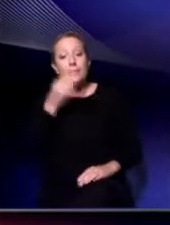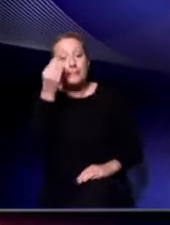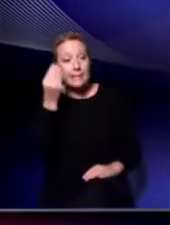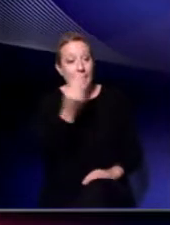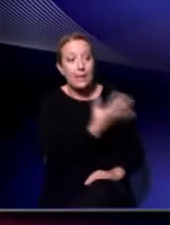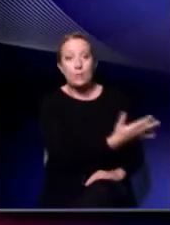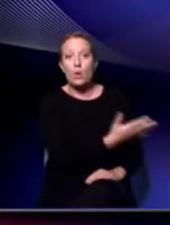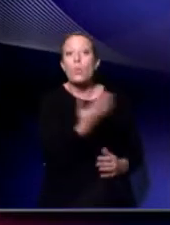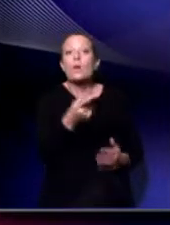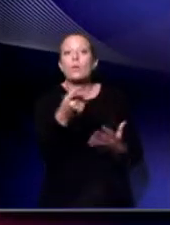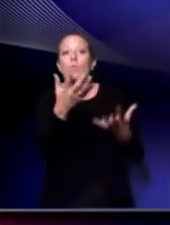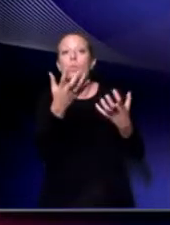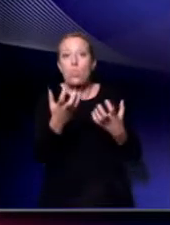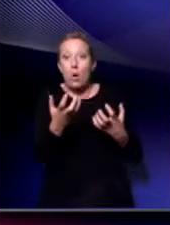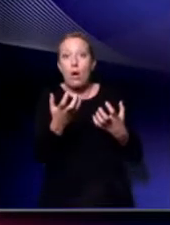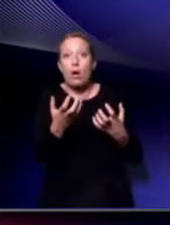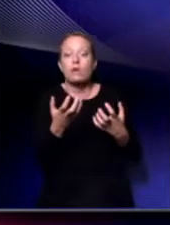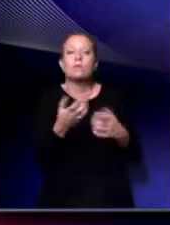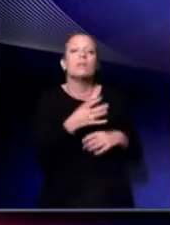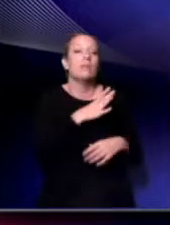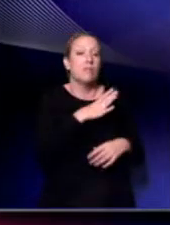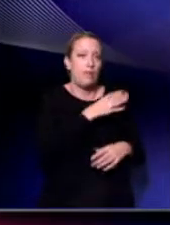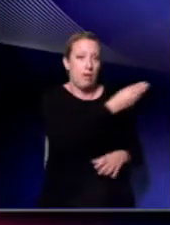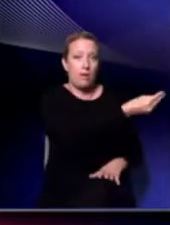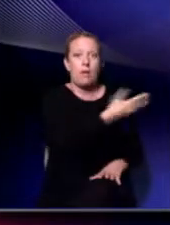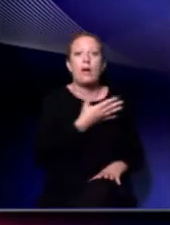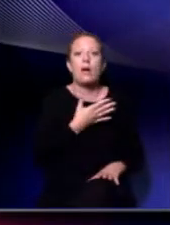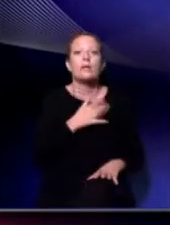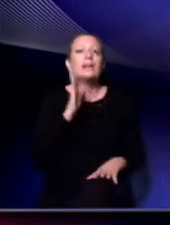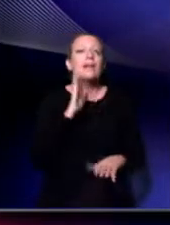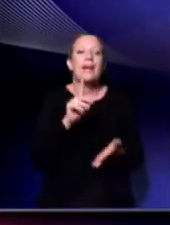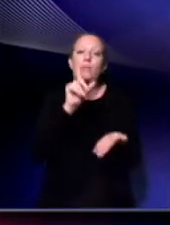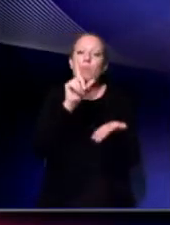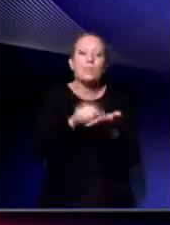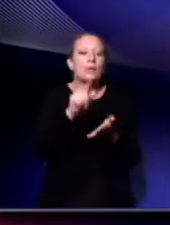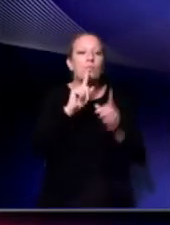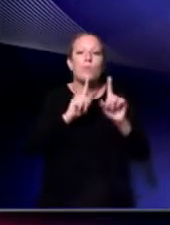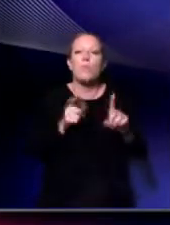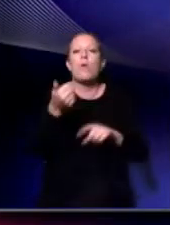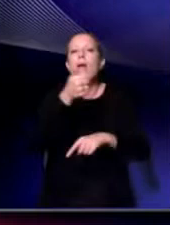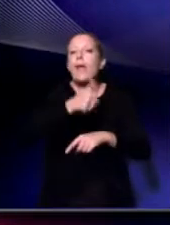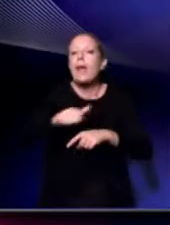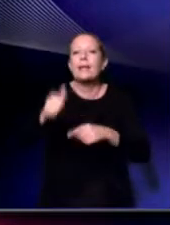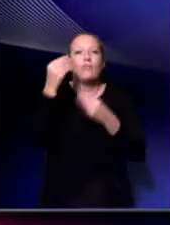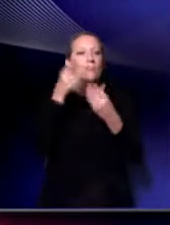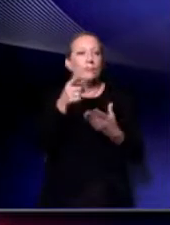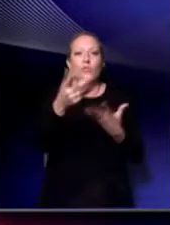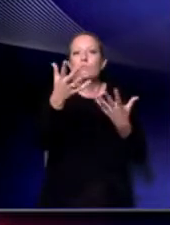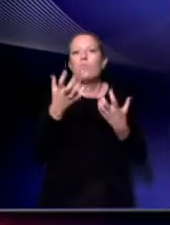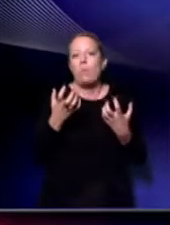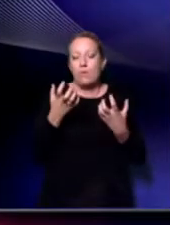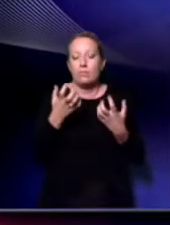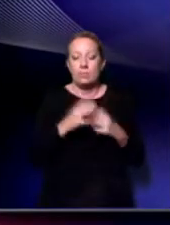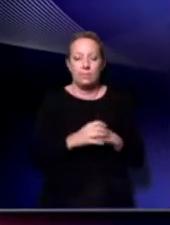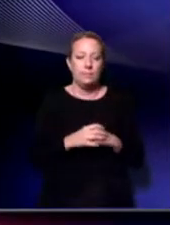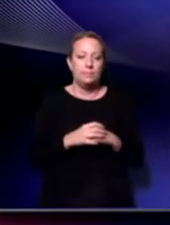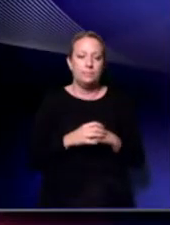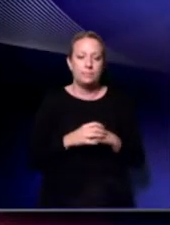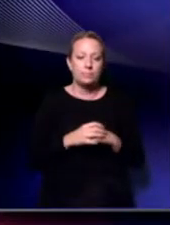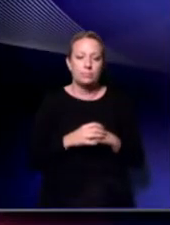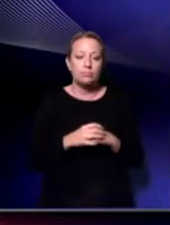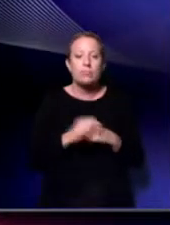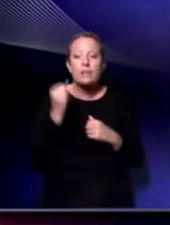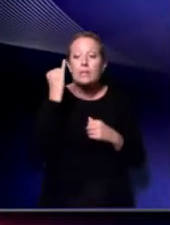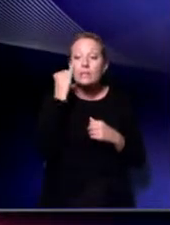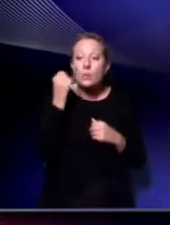one place, then what I can do is put together a report in any form that you want. And with the information you want, for example, if you want